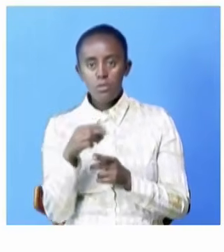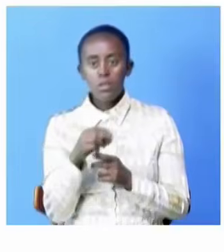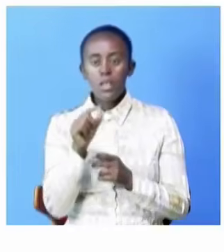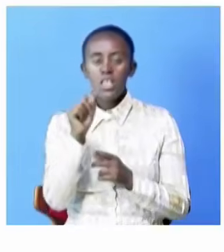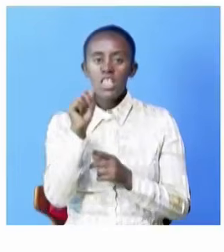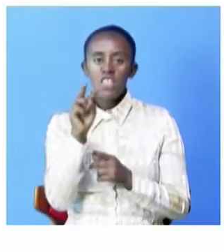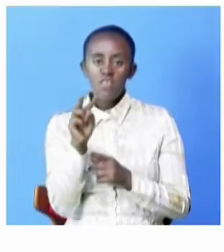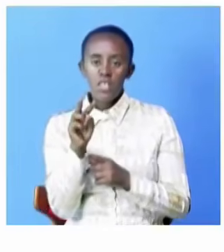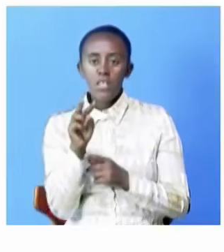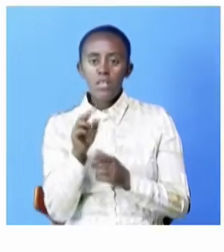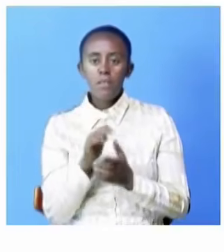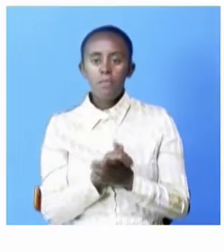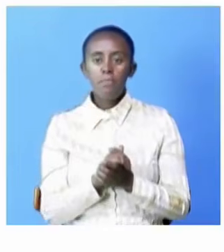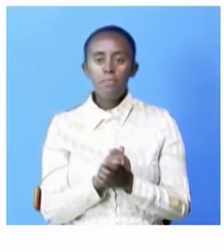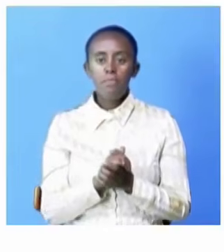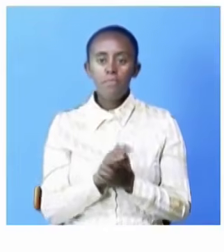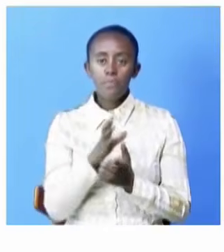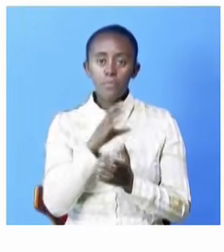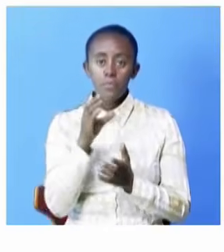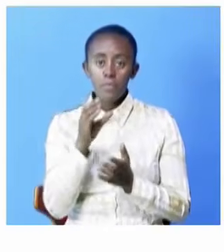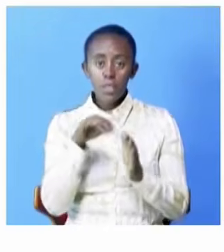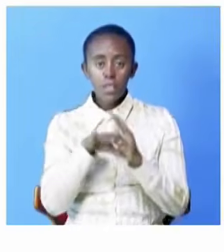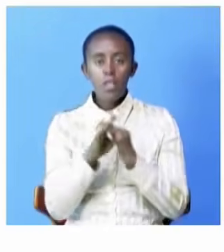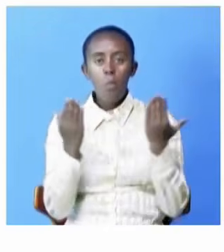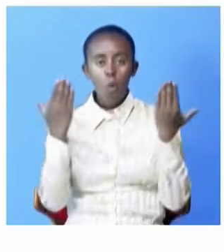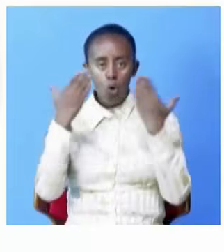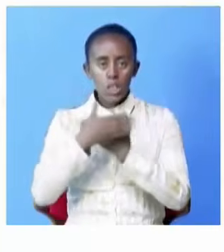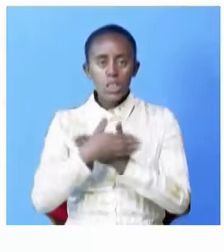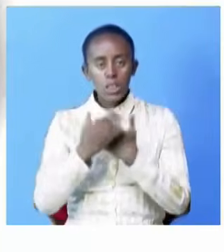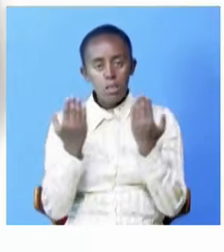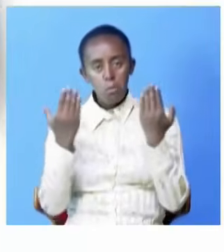TV in the morning.